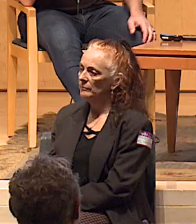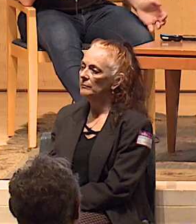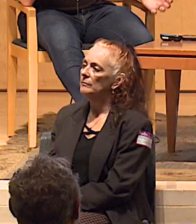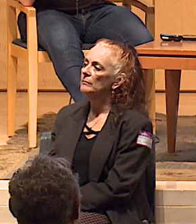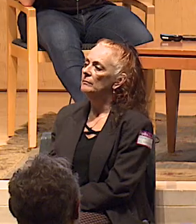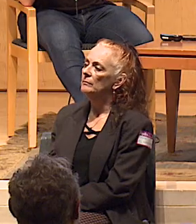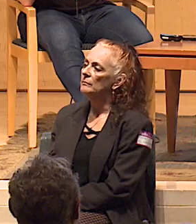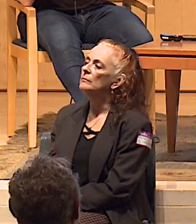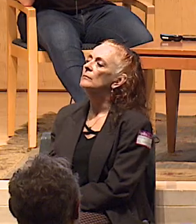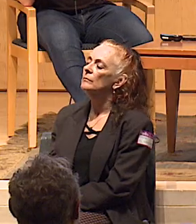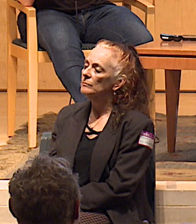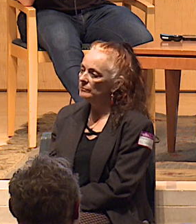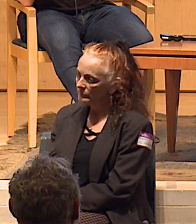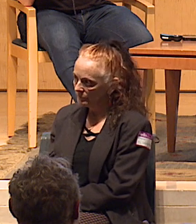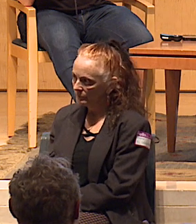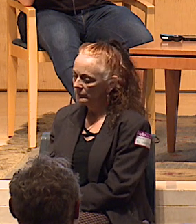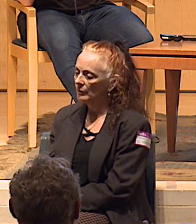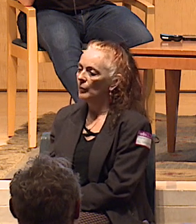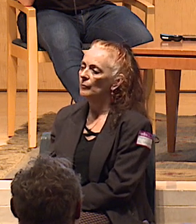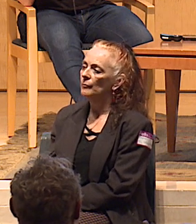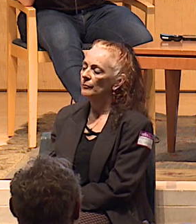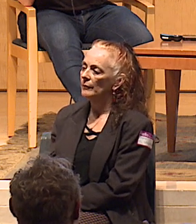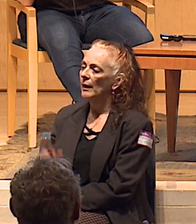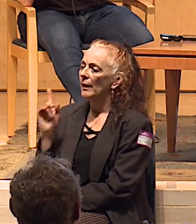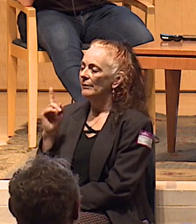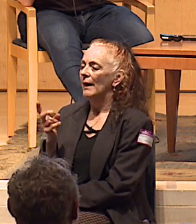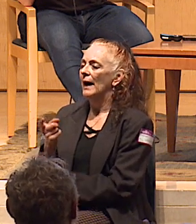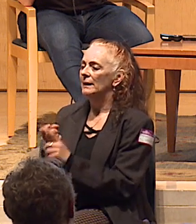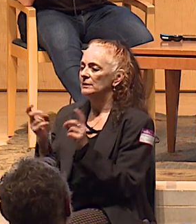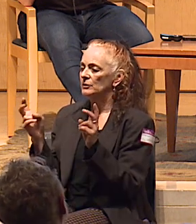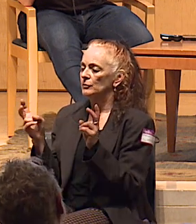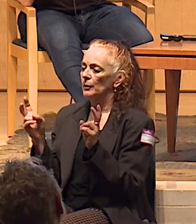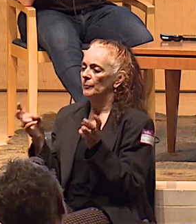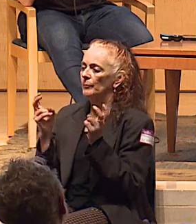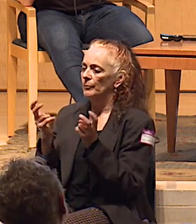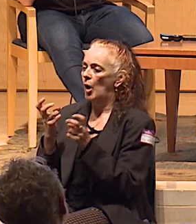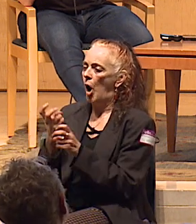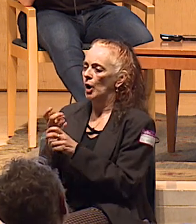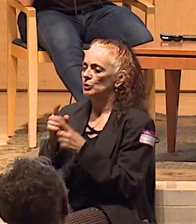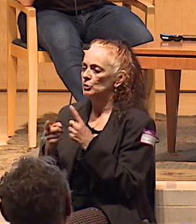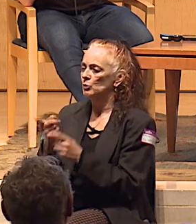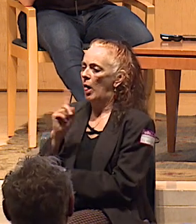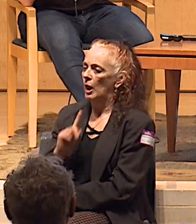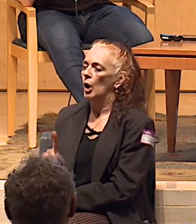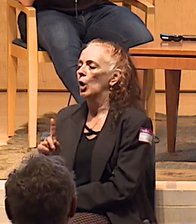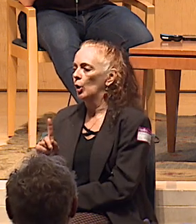But this, by the way, is from Hard to Swallow, and this was actually a true story about